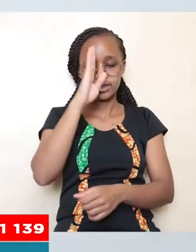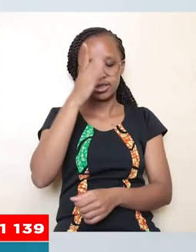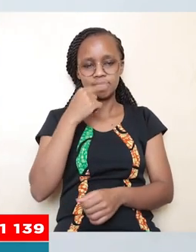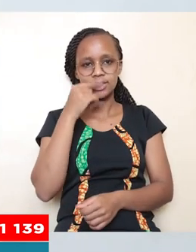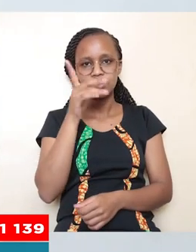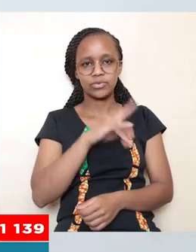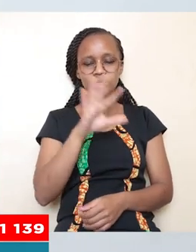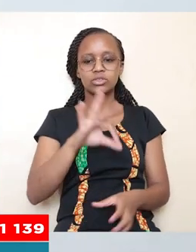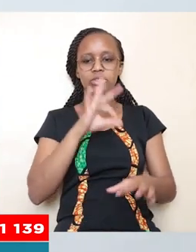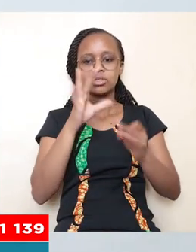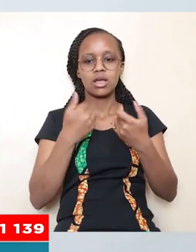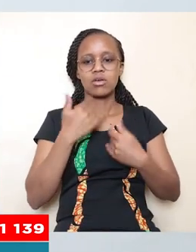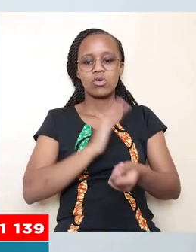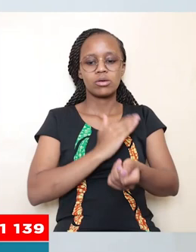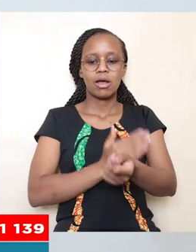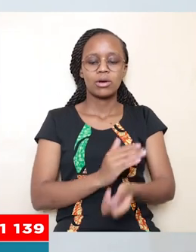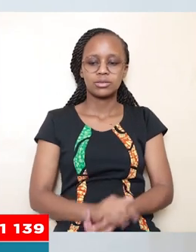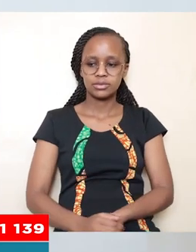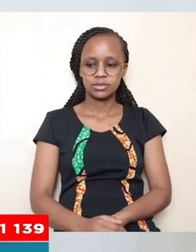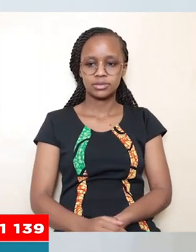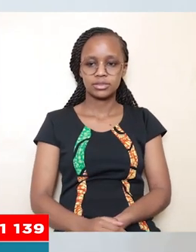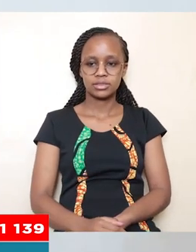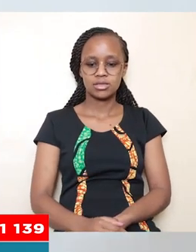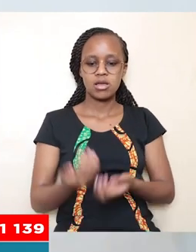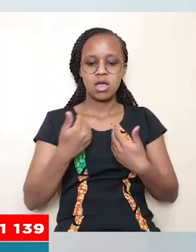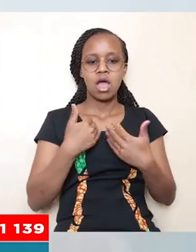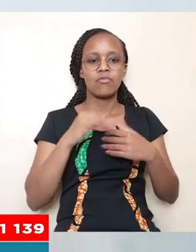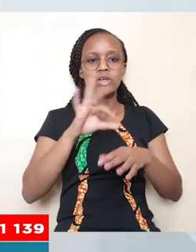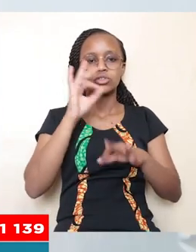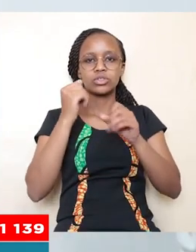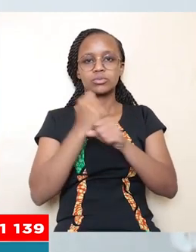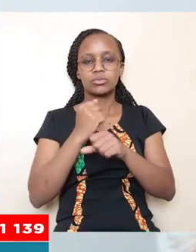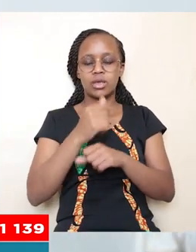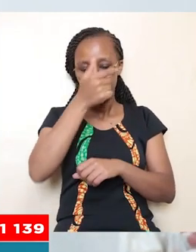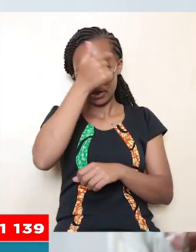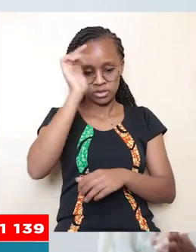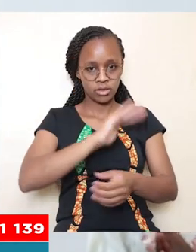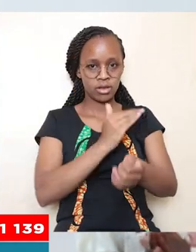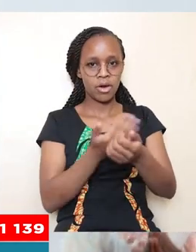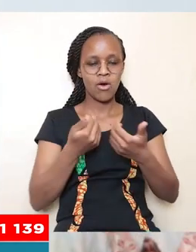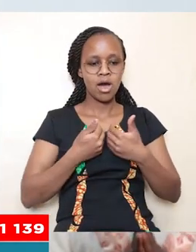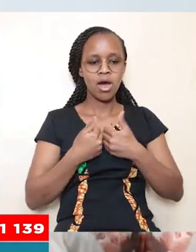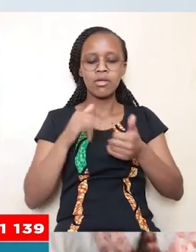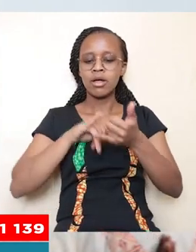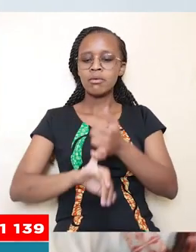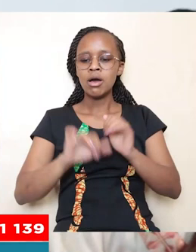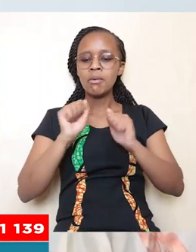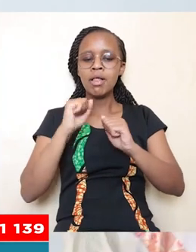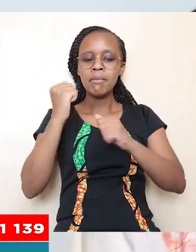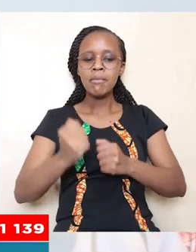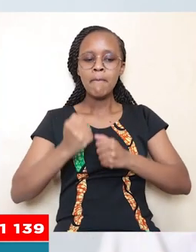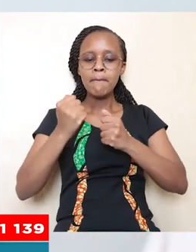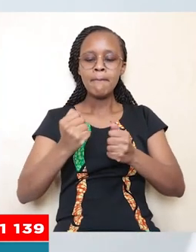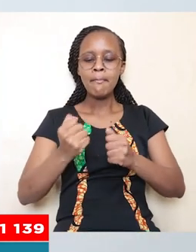Sunday. Choices has power. So look at the choices that you are making. Because of their power, your marriage may be